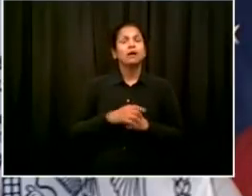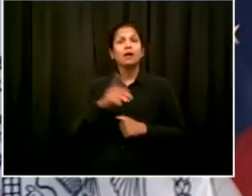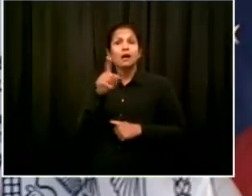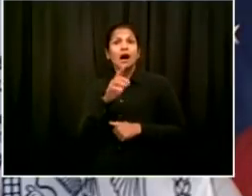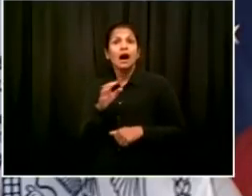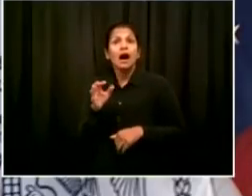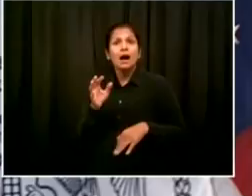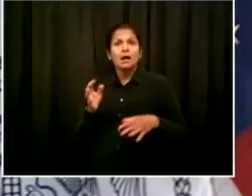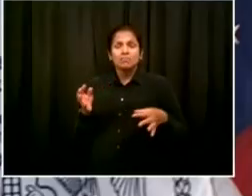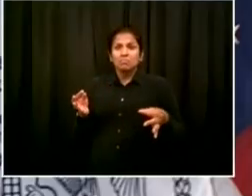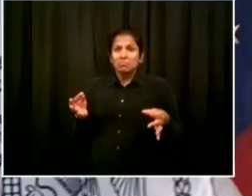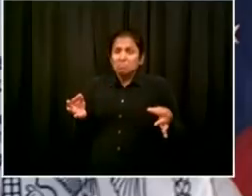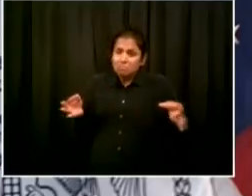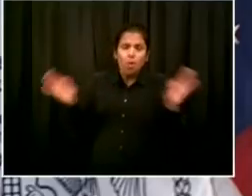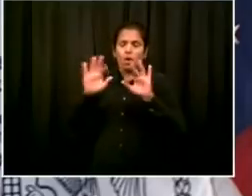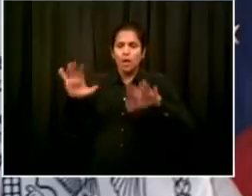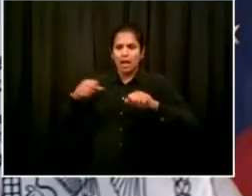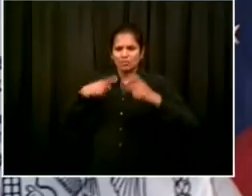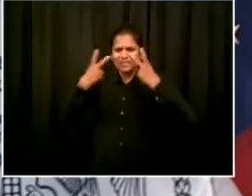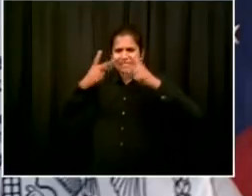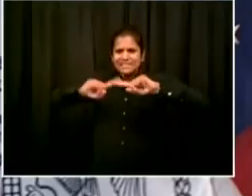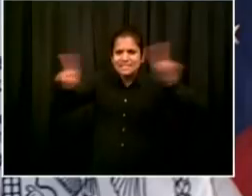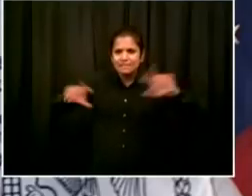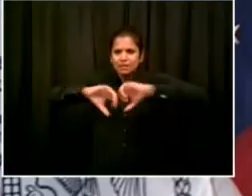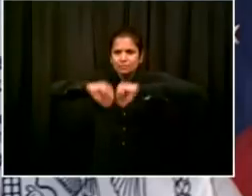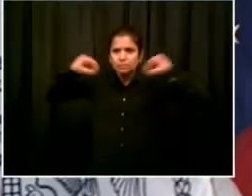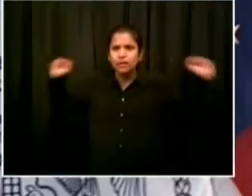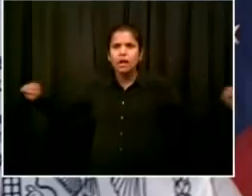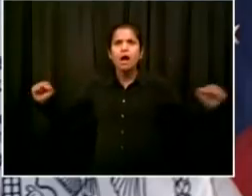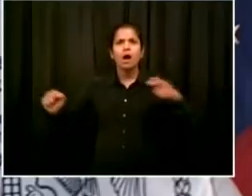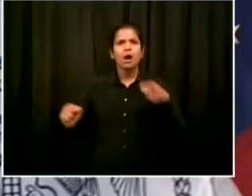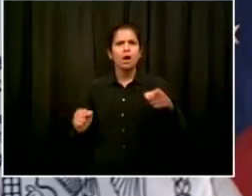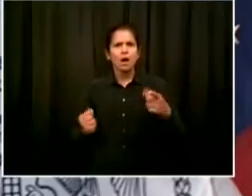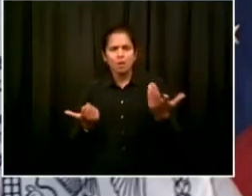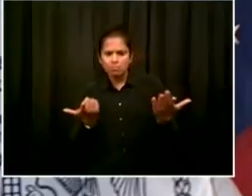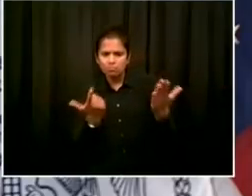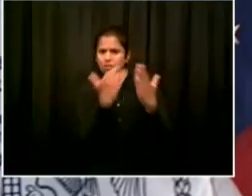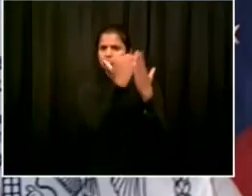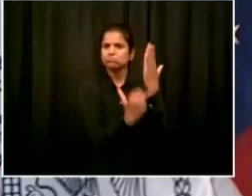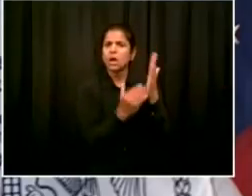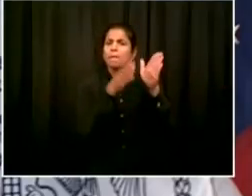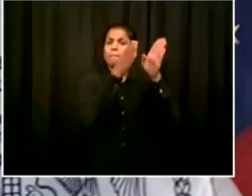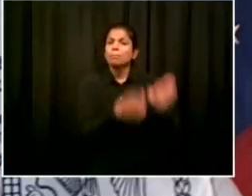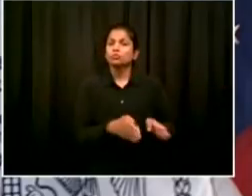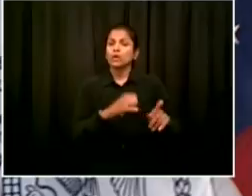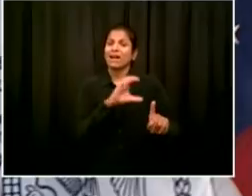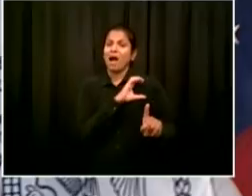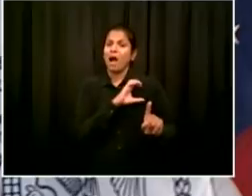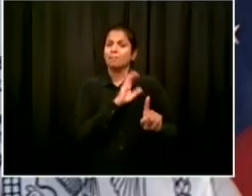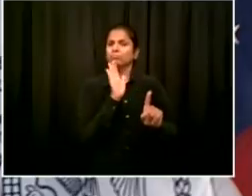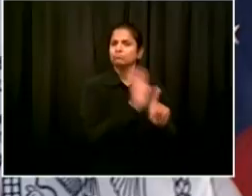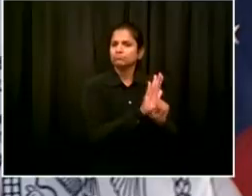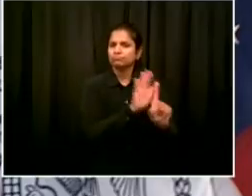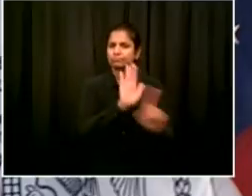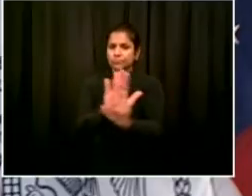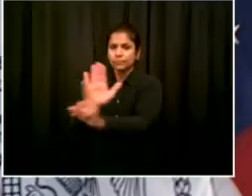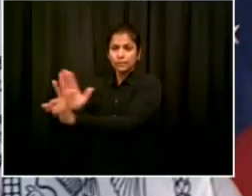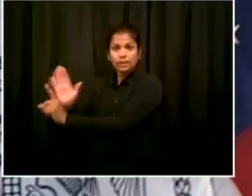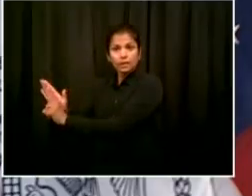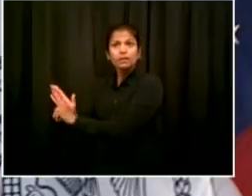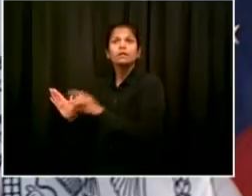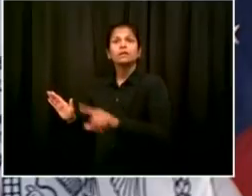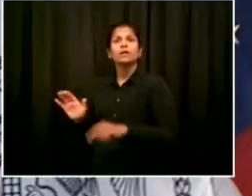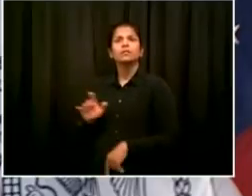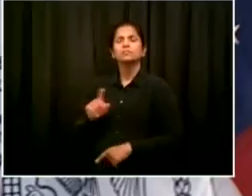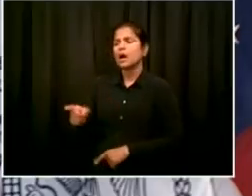who shouldn't be. They are few, but when we find that, we've got to act quickly. But I don't want that to be mistaken for the